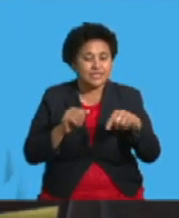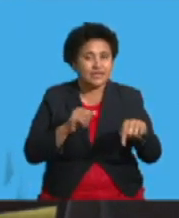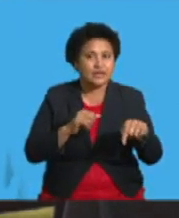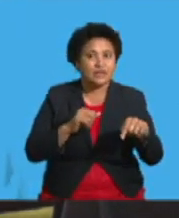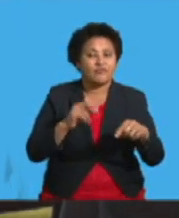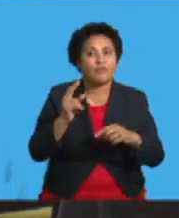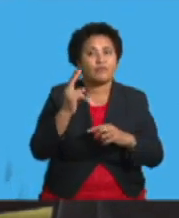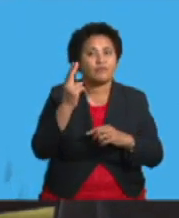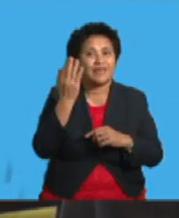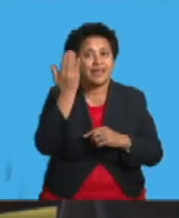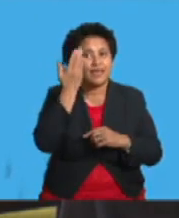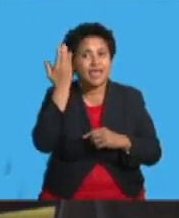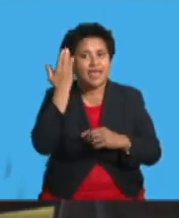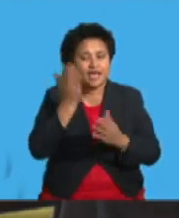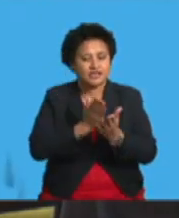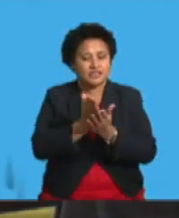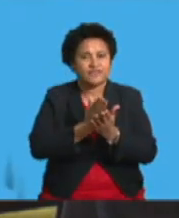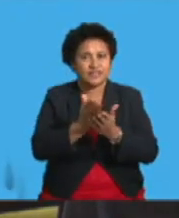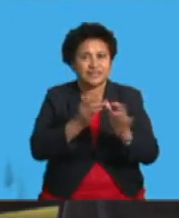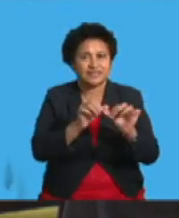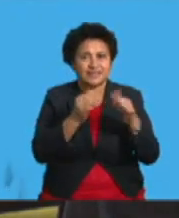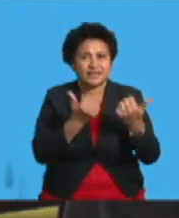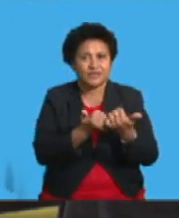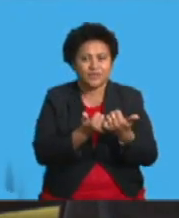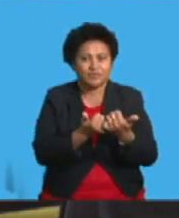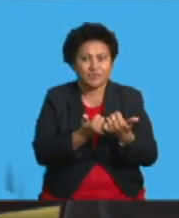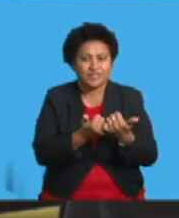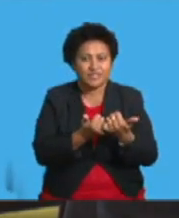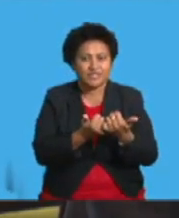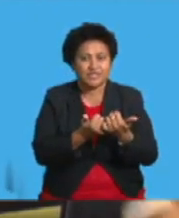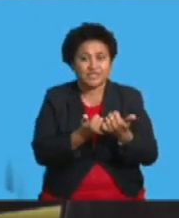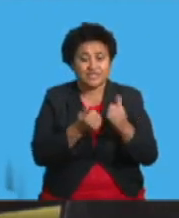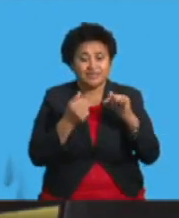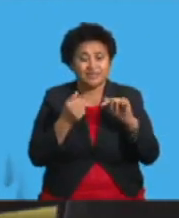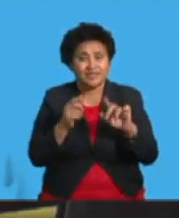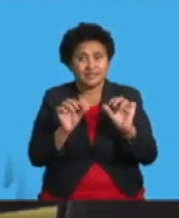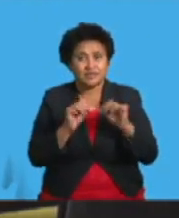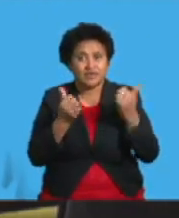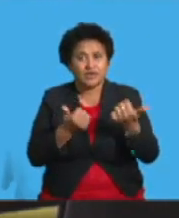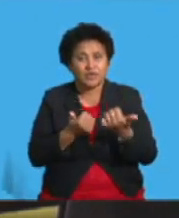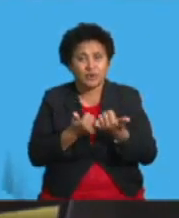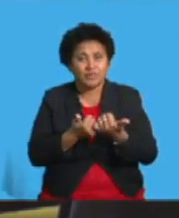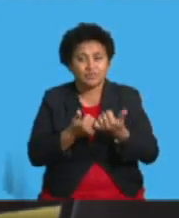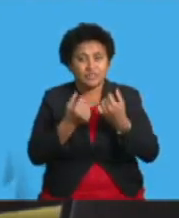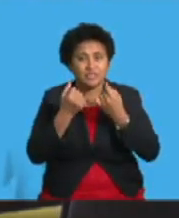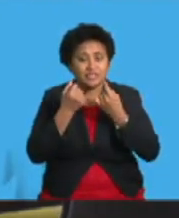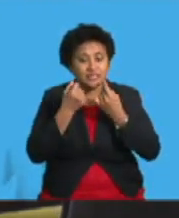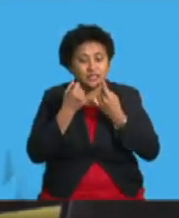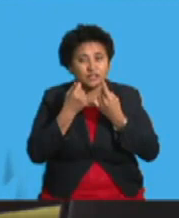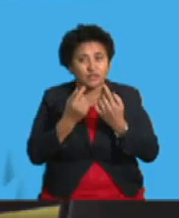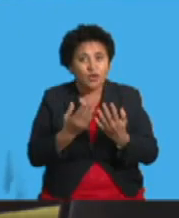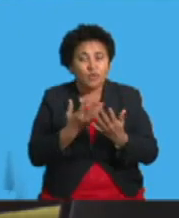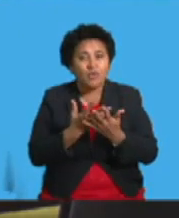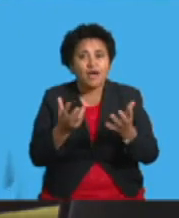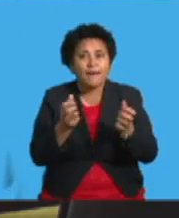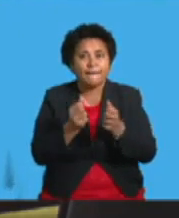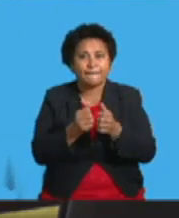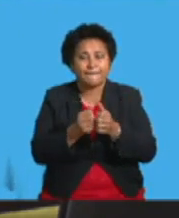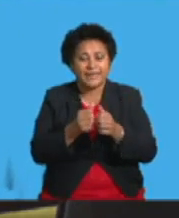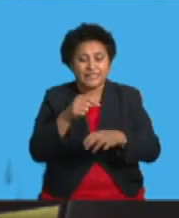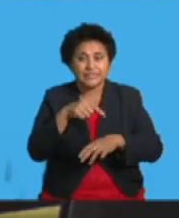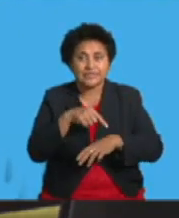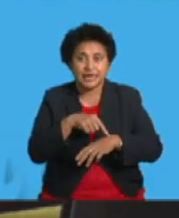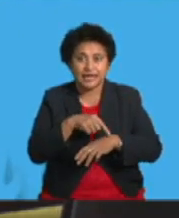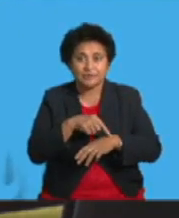agreements. The air services agreements are agreements that actually determine how many times a particular company